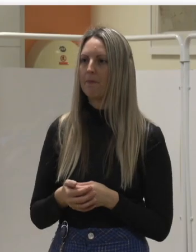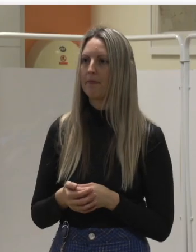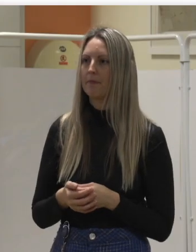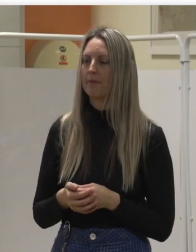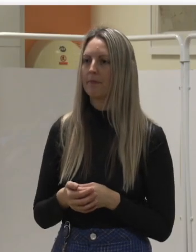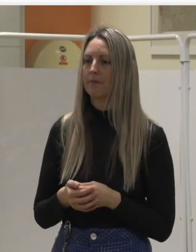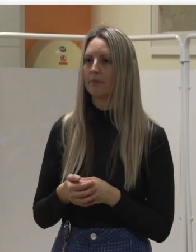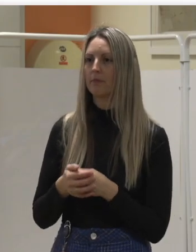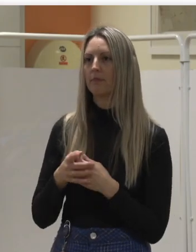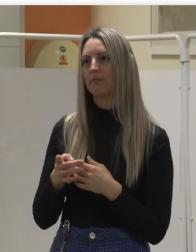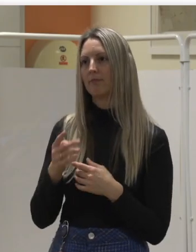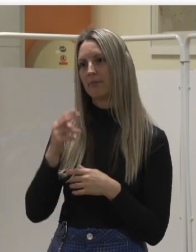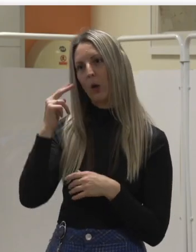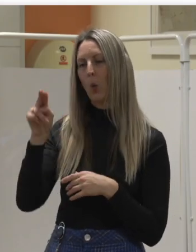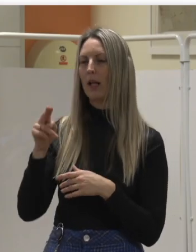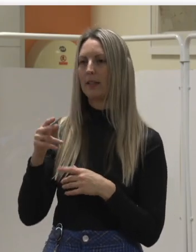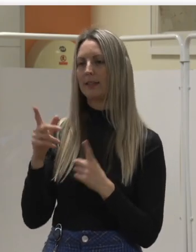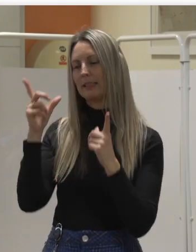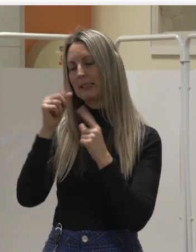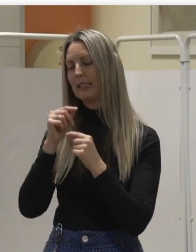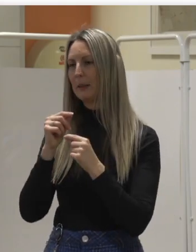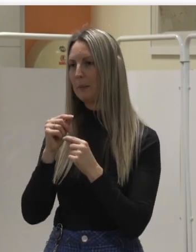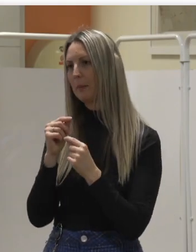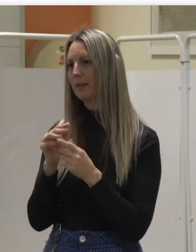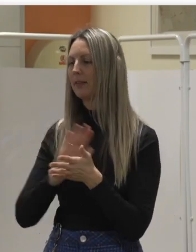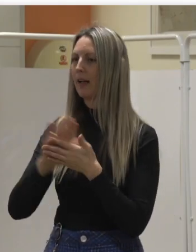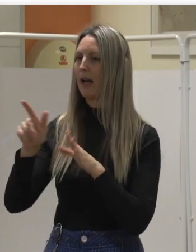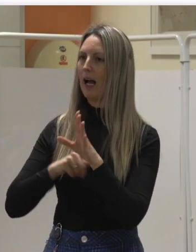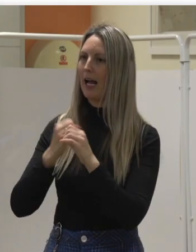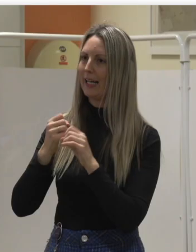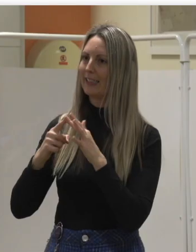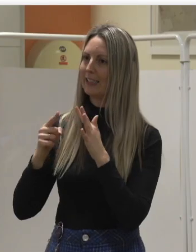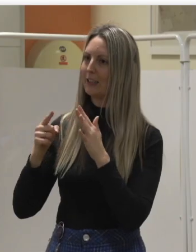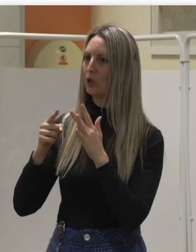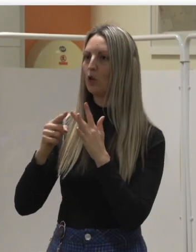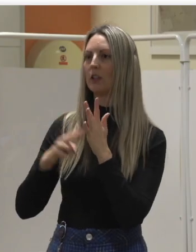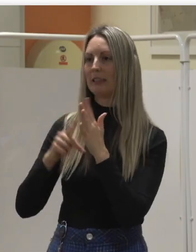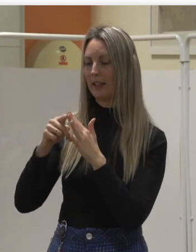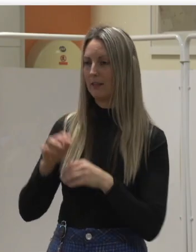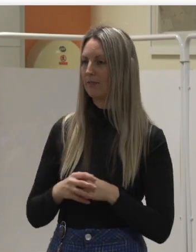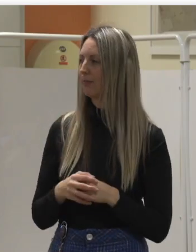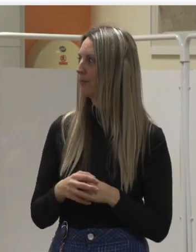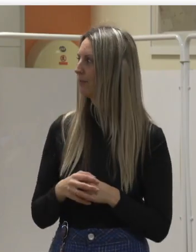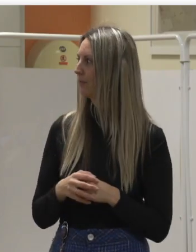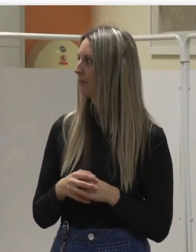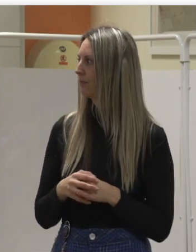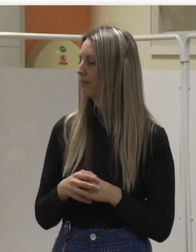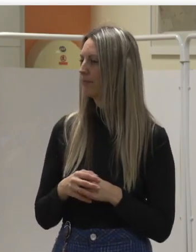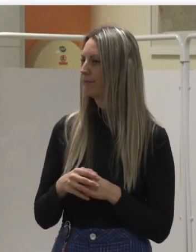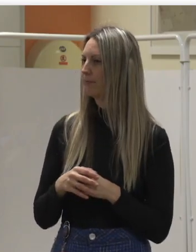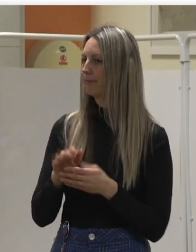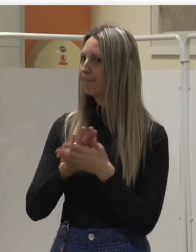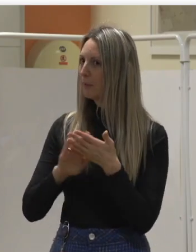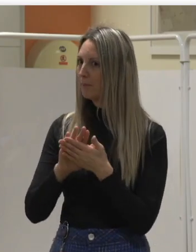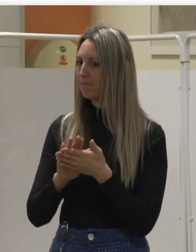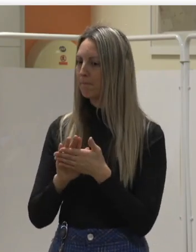sleep hygiene. So what is sleep hygiene, you might ask? Some of you already know, some of you may not know. So that you have to have a fixed time